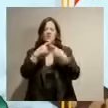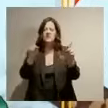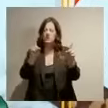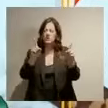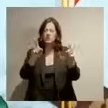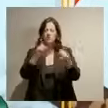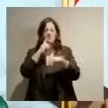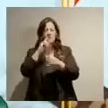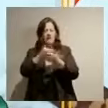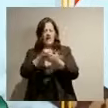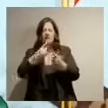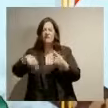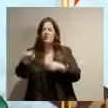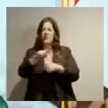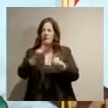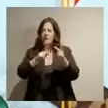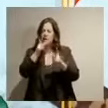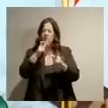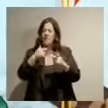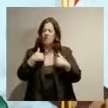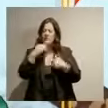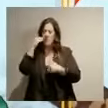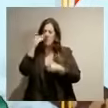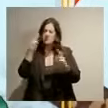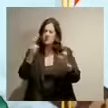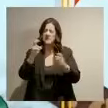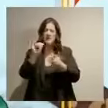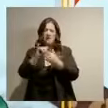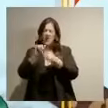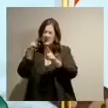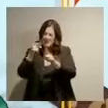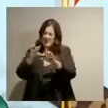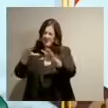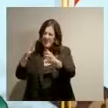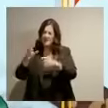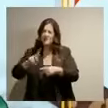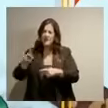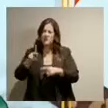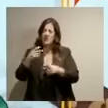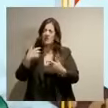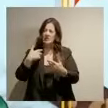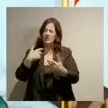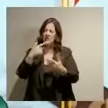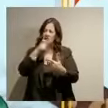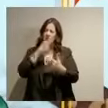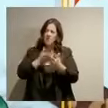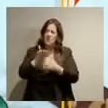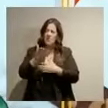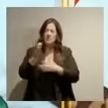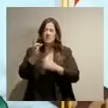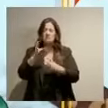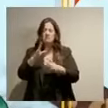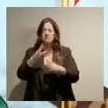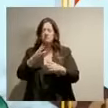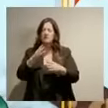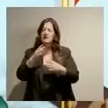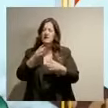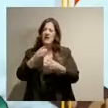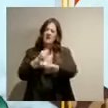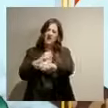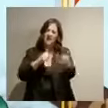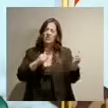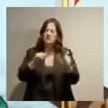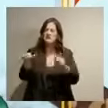plan in the foothills. So to those specific individuals, we share similar experiences as